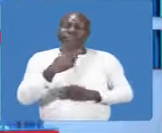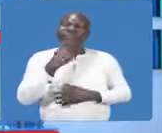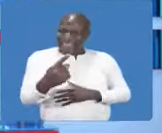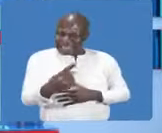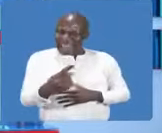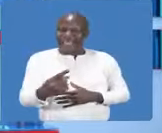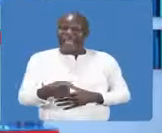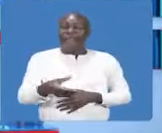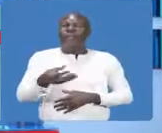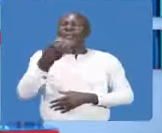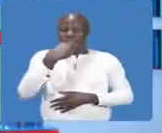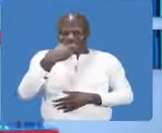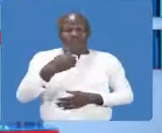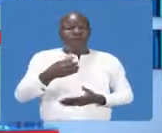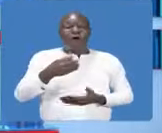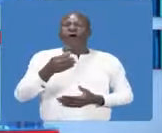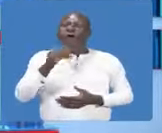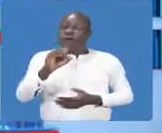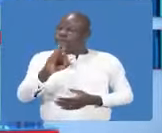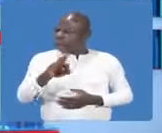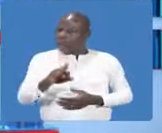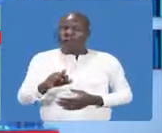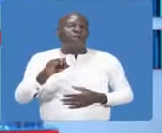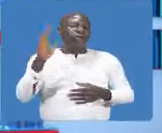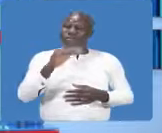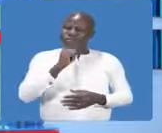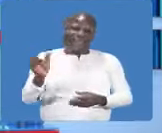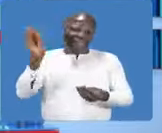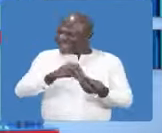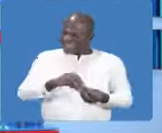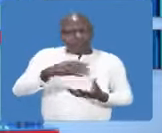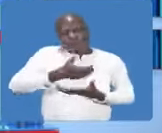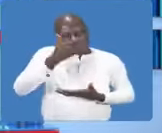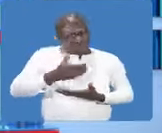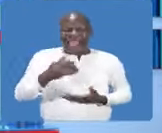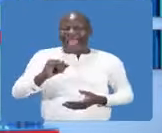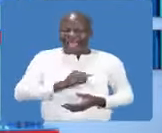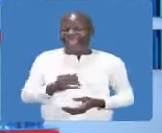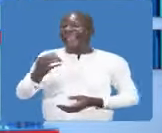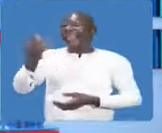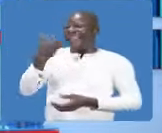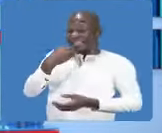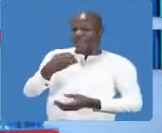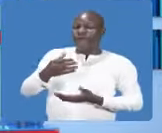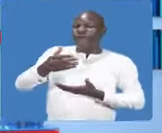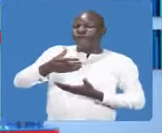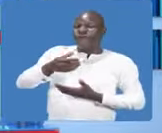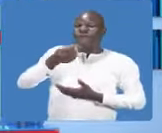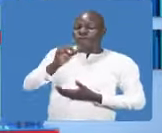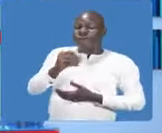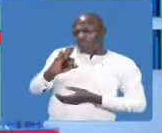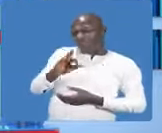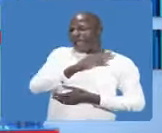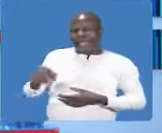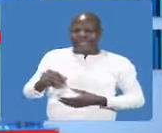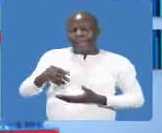So obidi fufu. Na bisa nse edia di ane udi ya. Ome kancho se midi fufu ni nkrakra. Midi